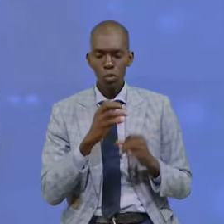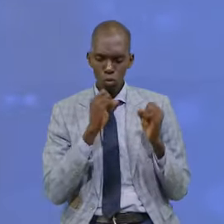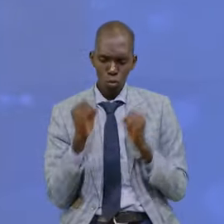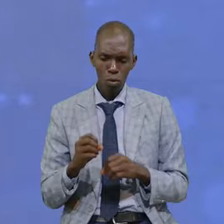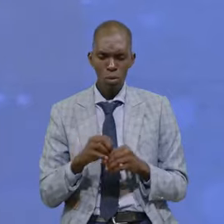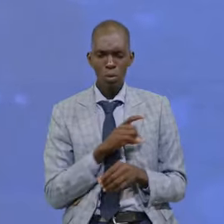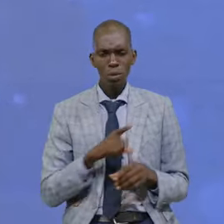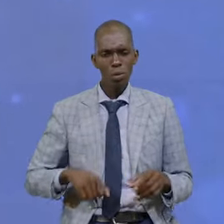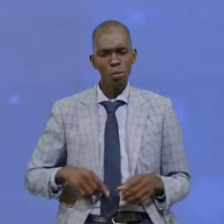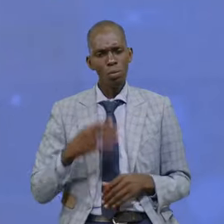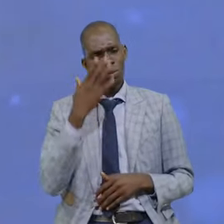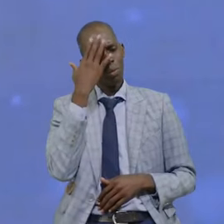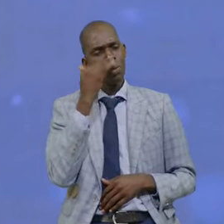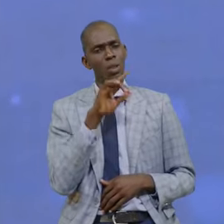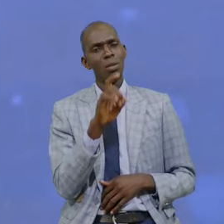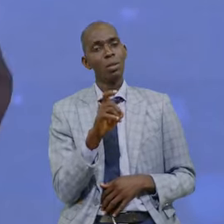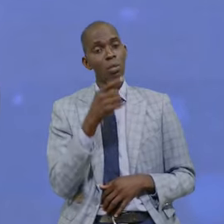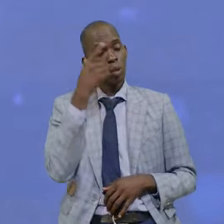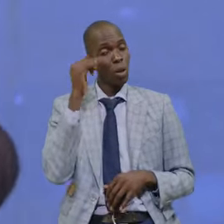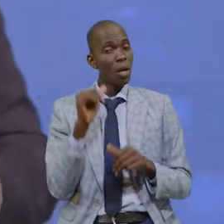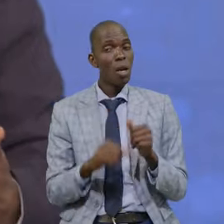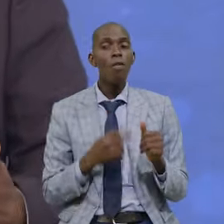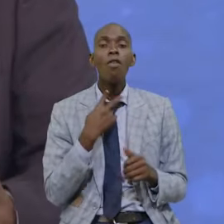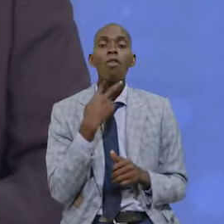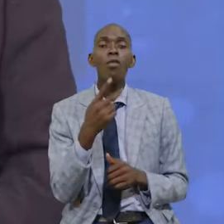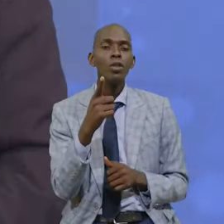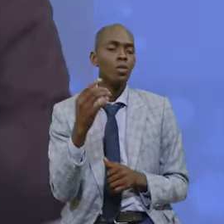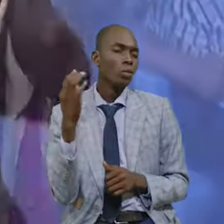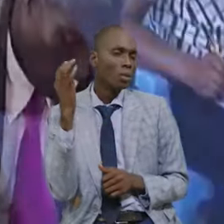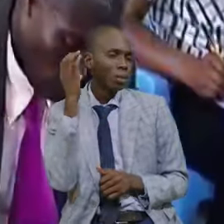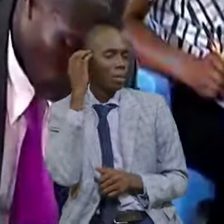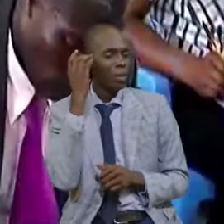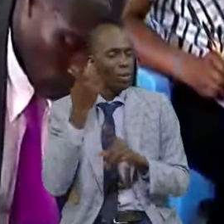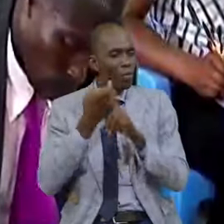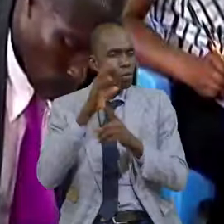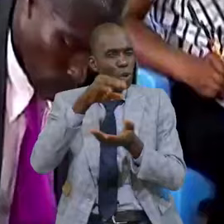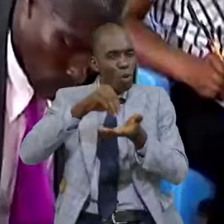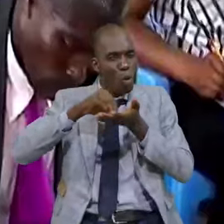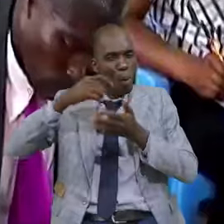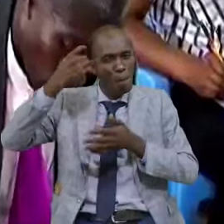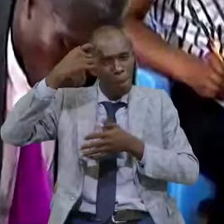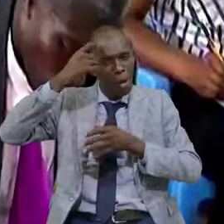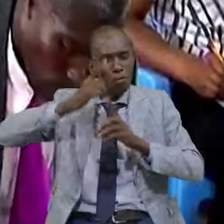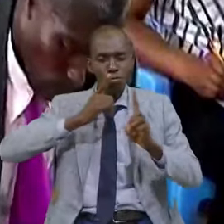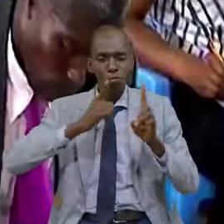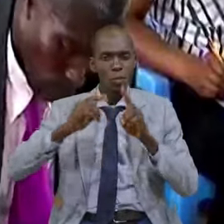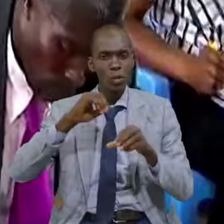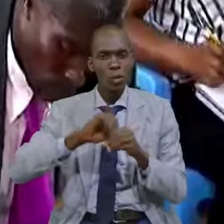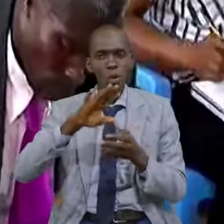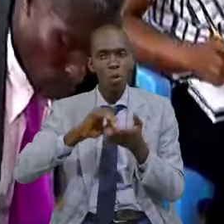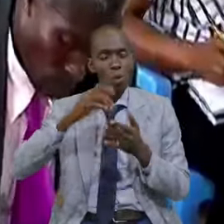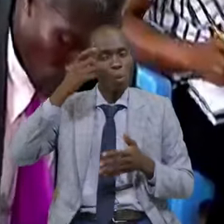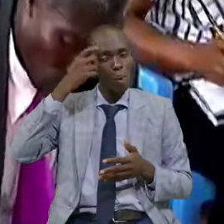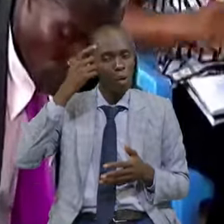every voice you will hear from your own mind, every voice you'll hear from